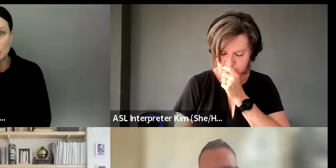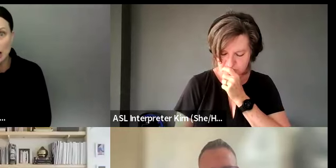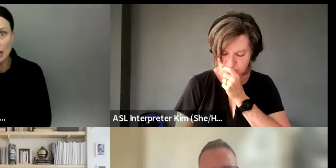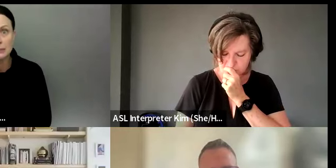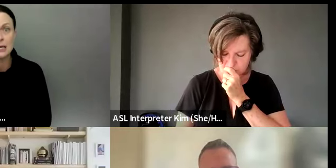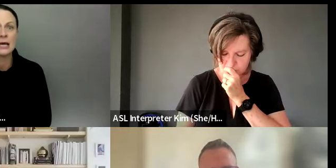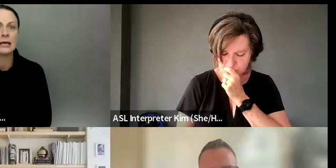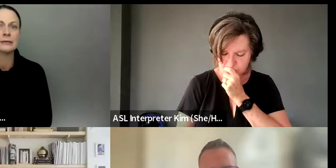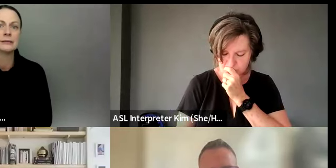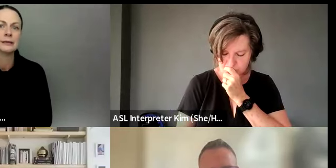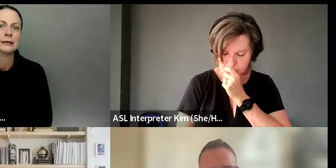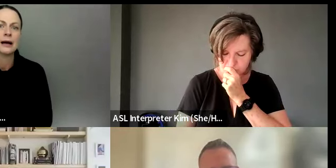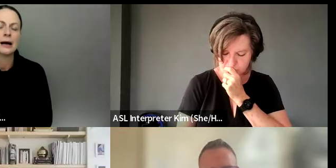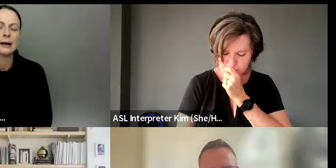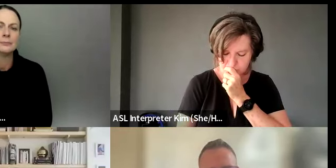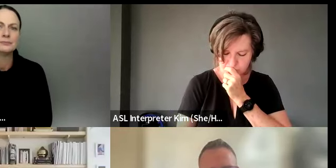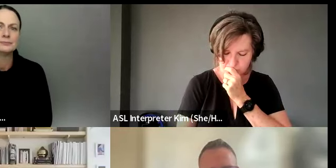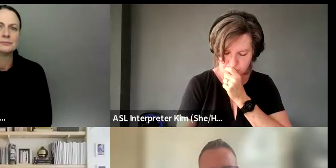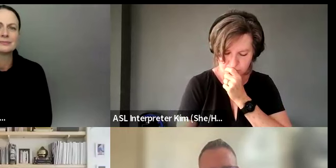future KubeCons, and